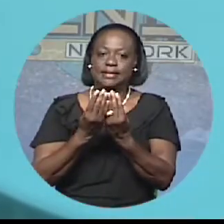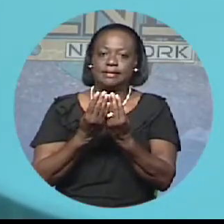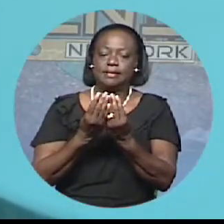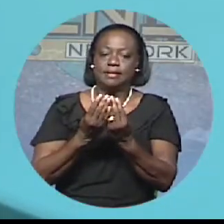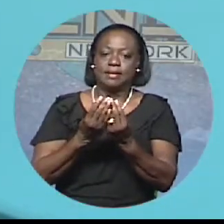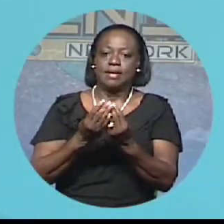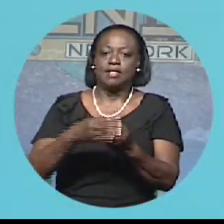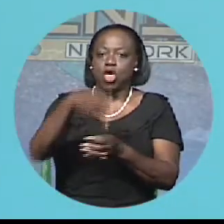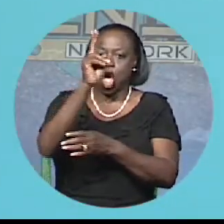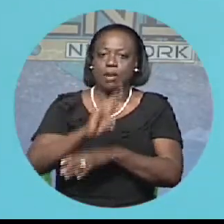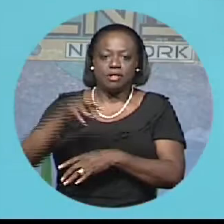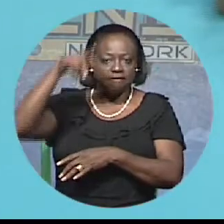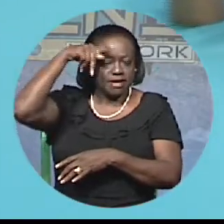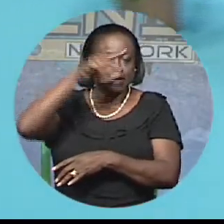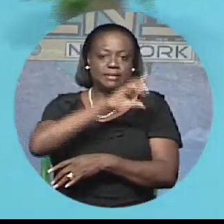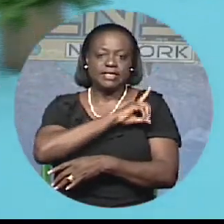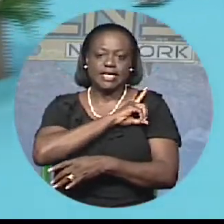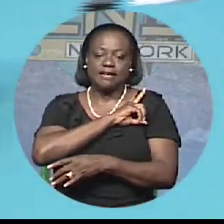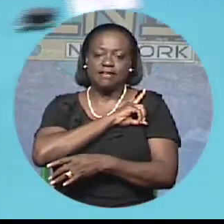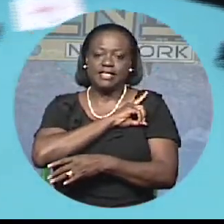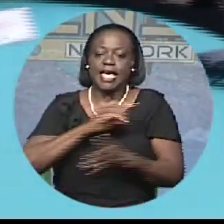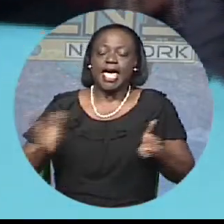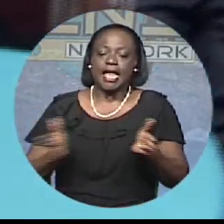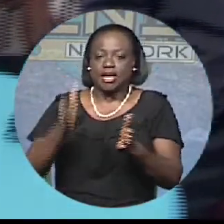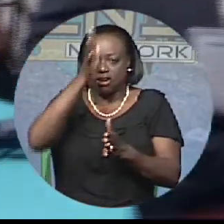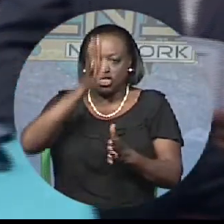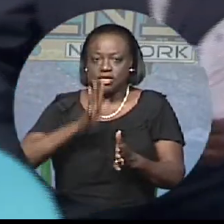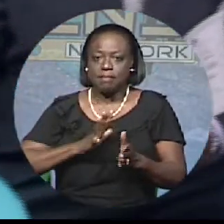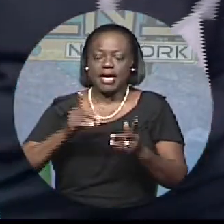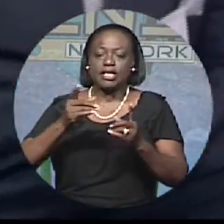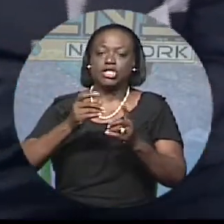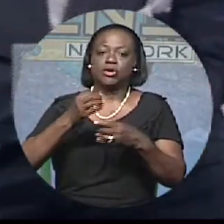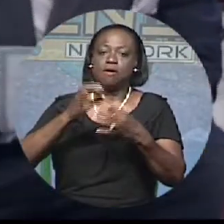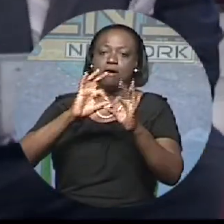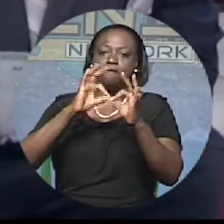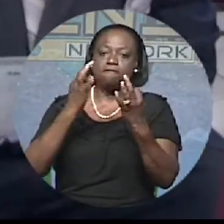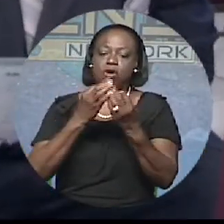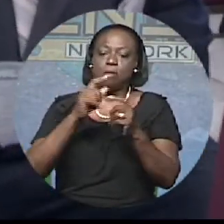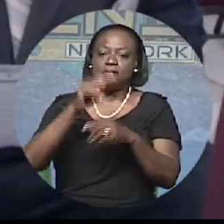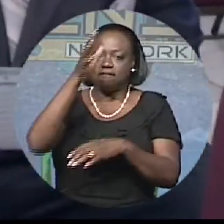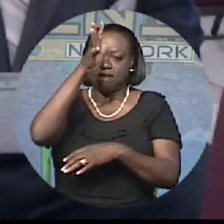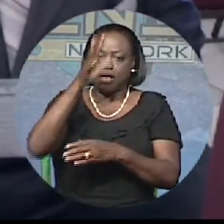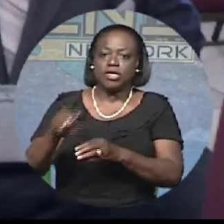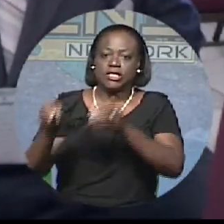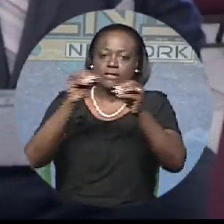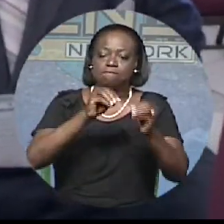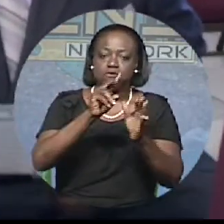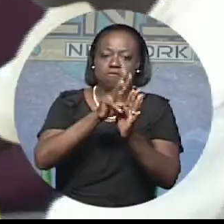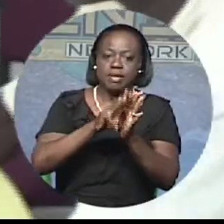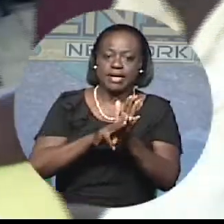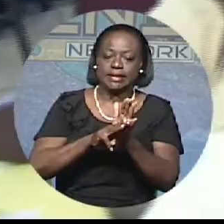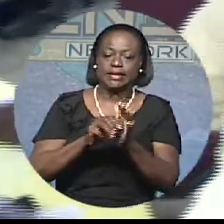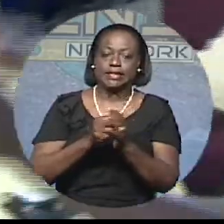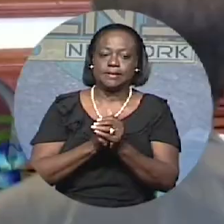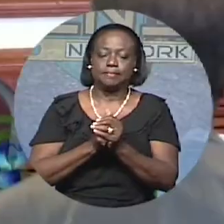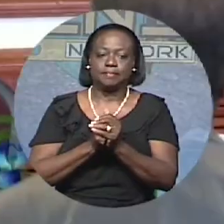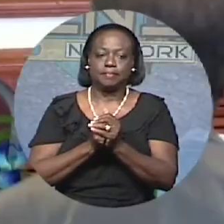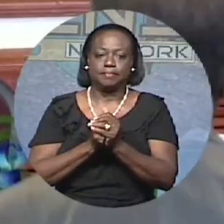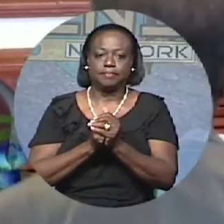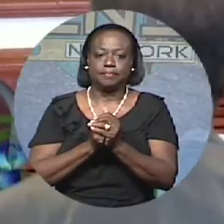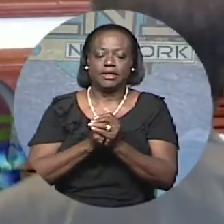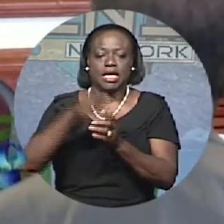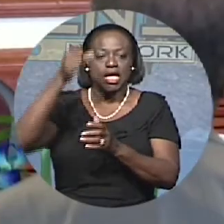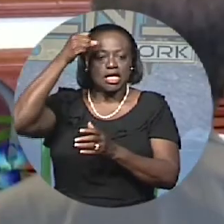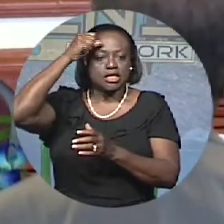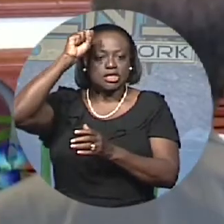Davis, encouraged the men to form a father's movement that will help to advance the cause for manhood. So of our 10